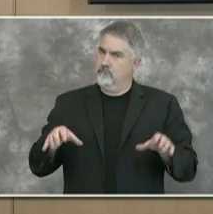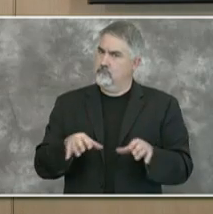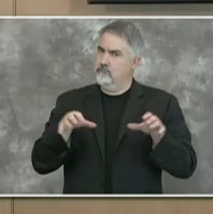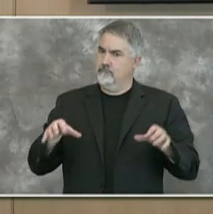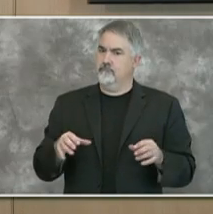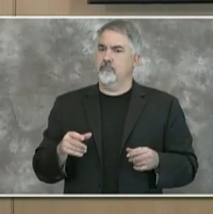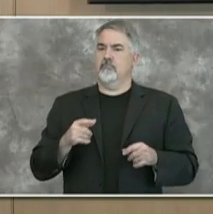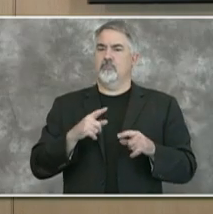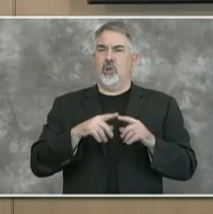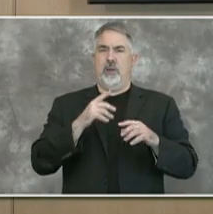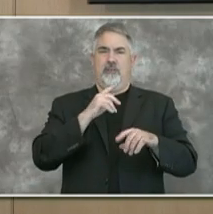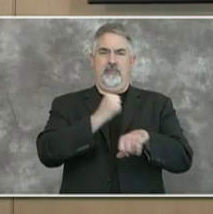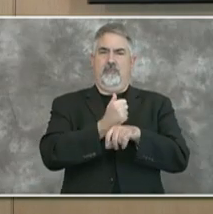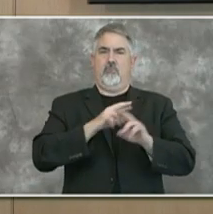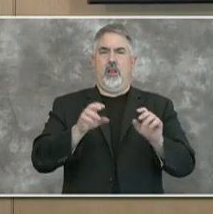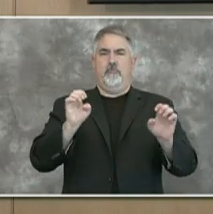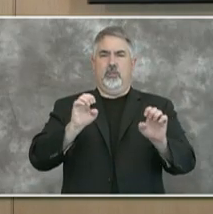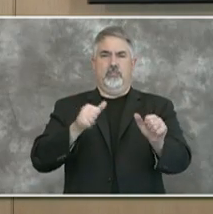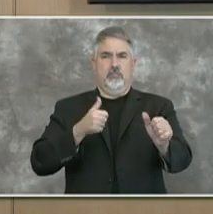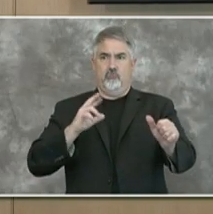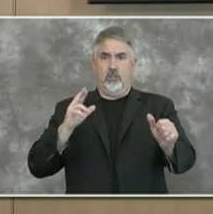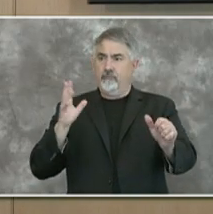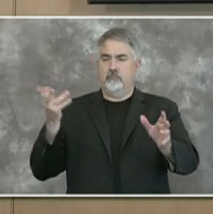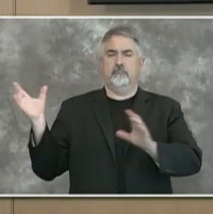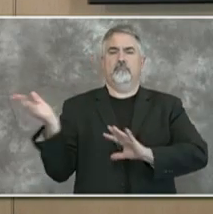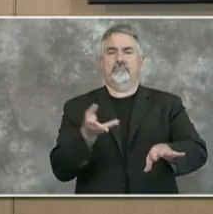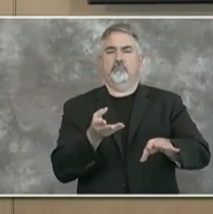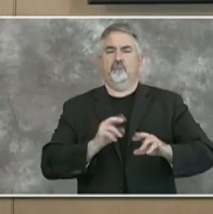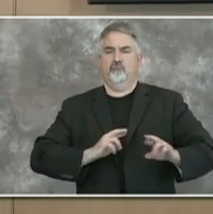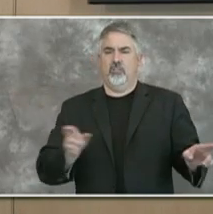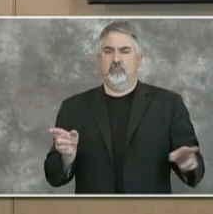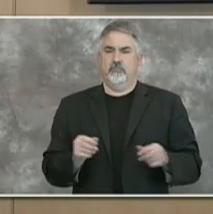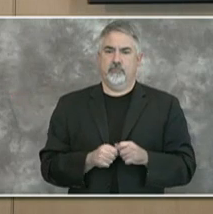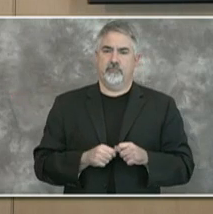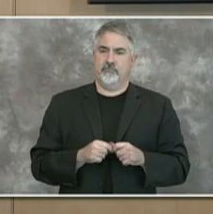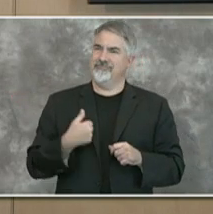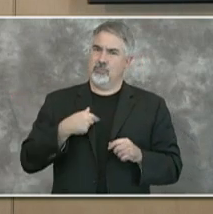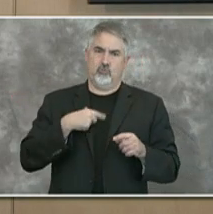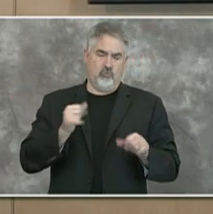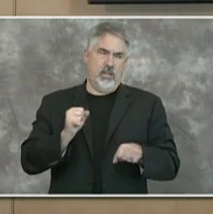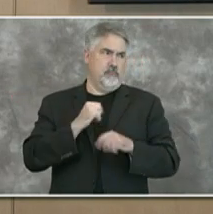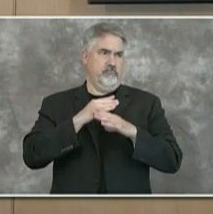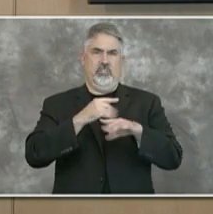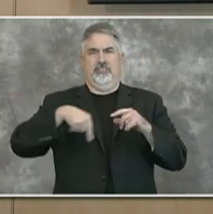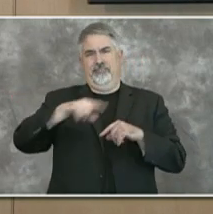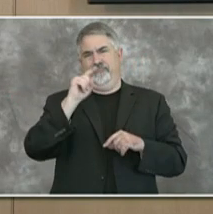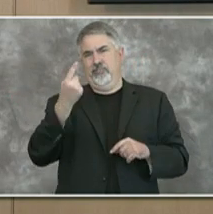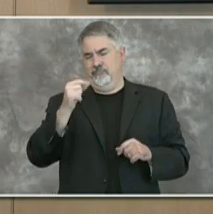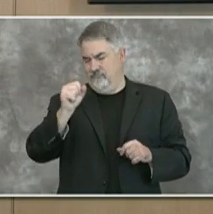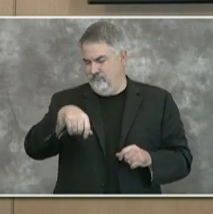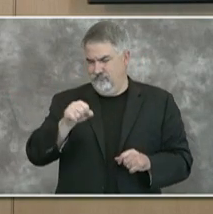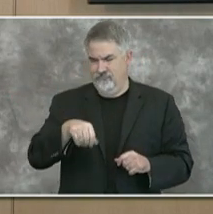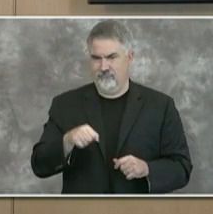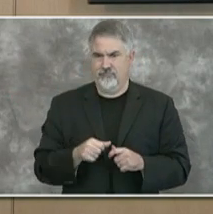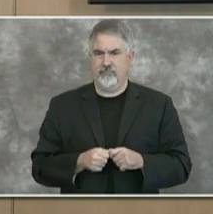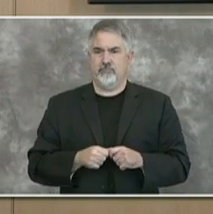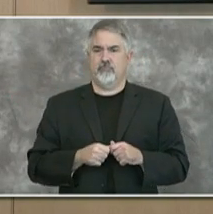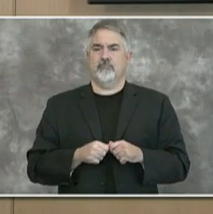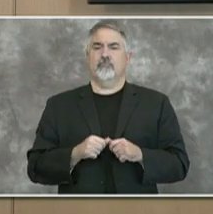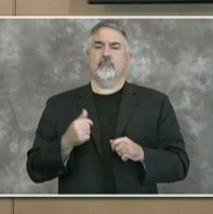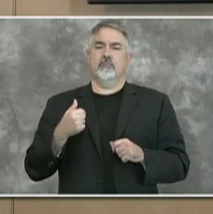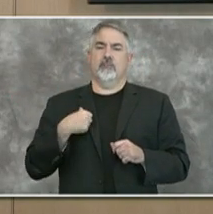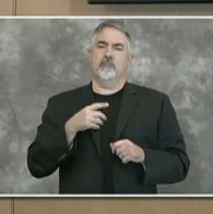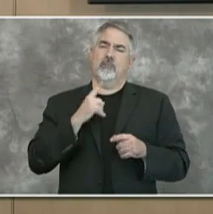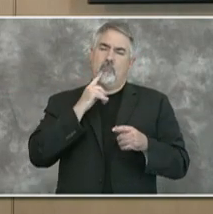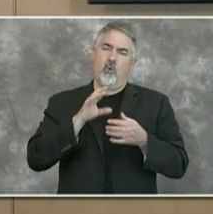Diegans in every avenue that we can. Obviously, desire to be as coordinated as possible. We're going to make sure we